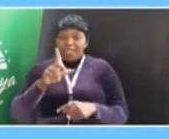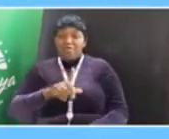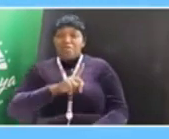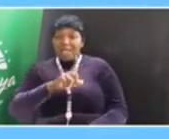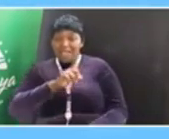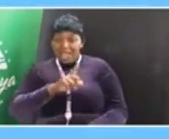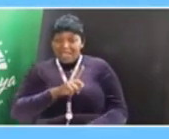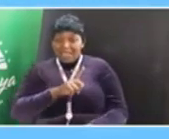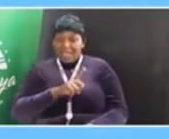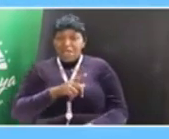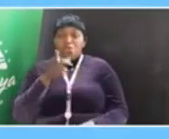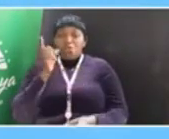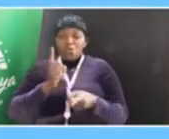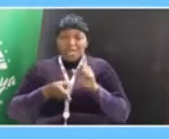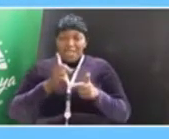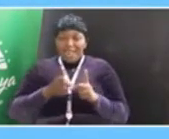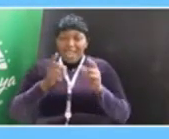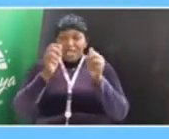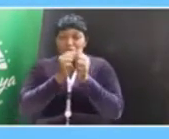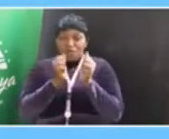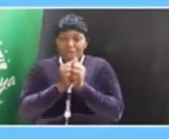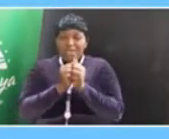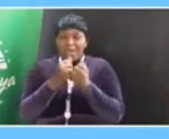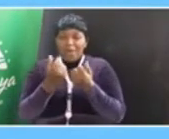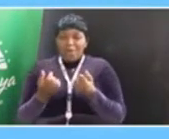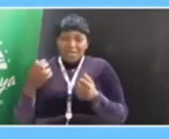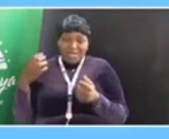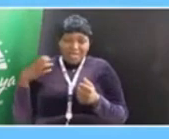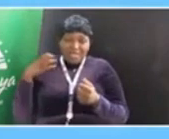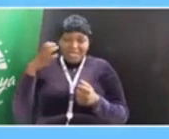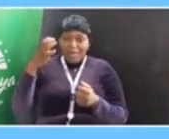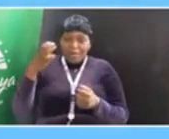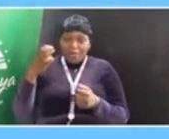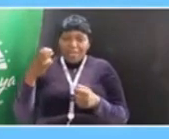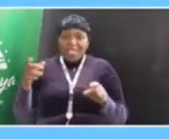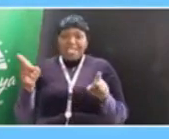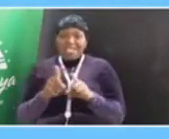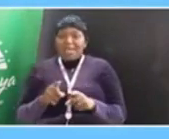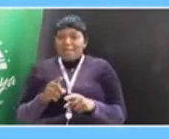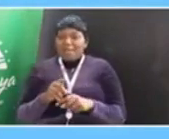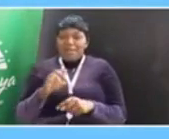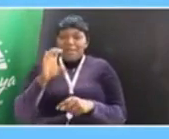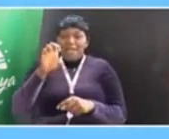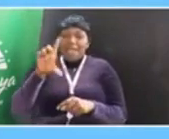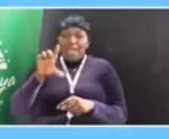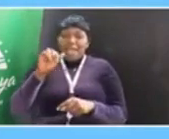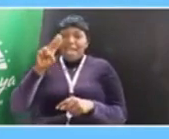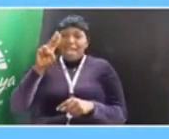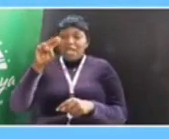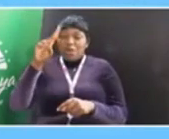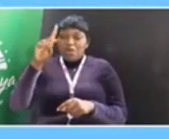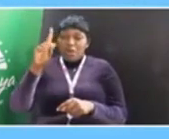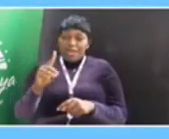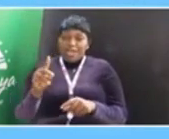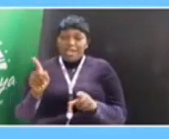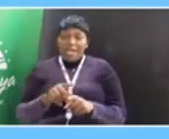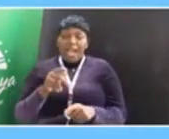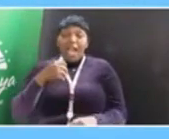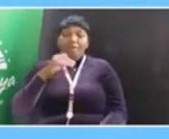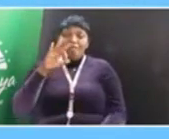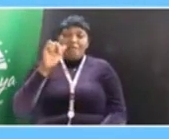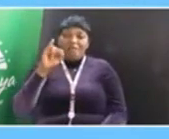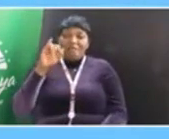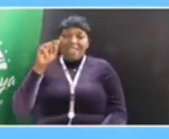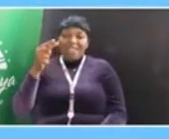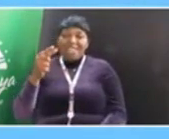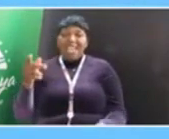you may even run alongside champions like Eliud Kipchoge, Faith Kipyegon, and many